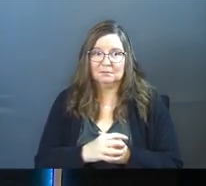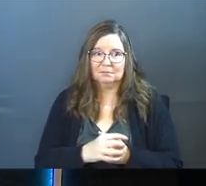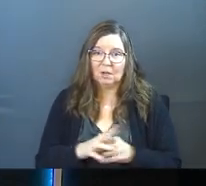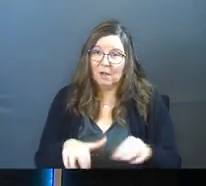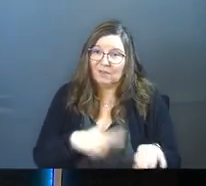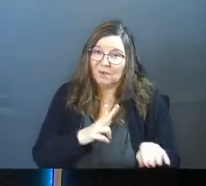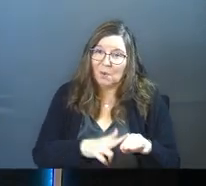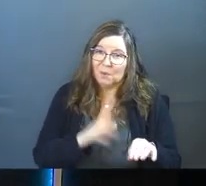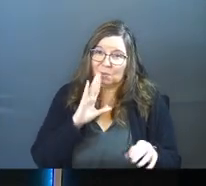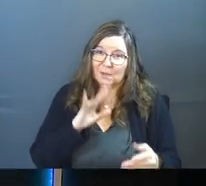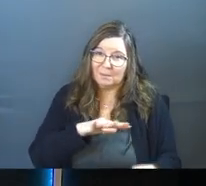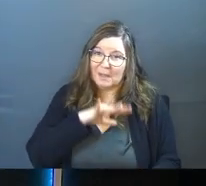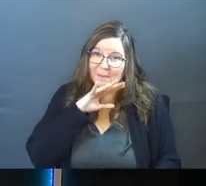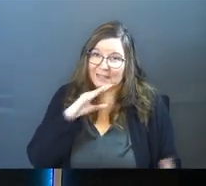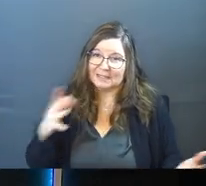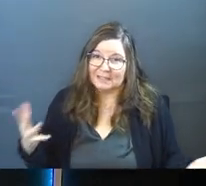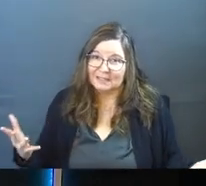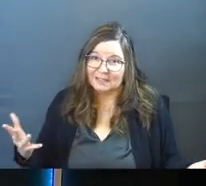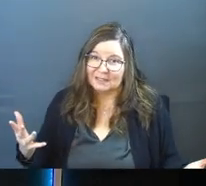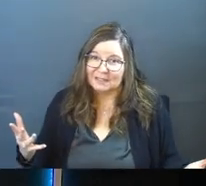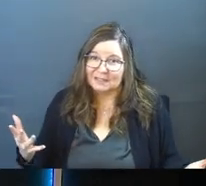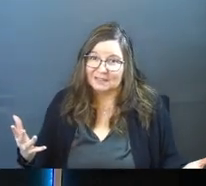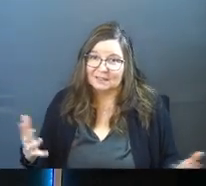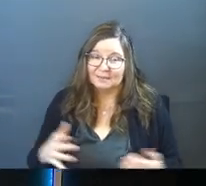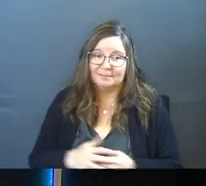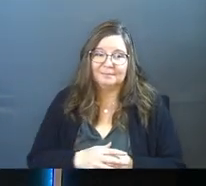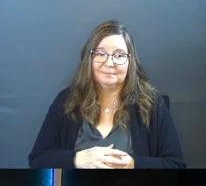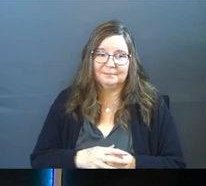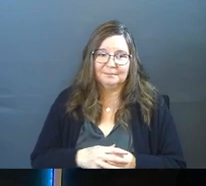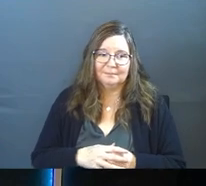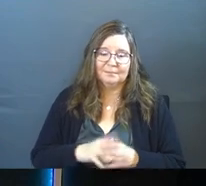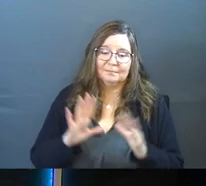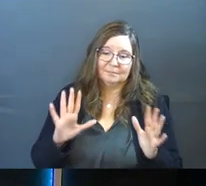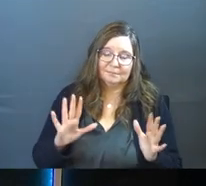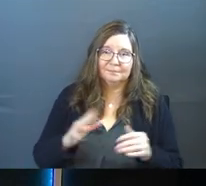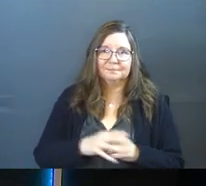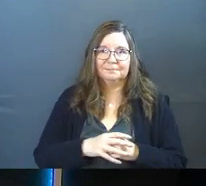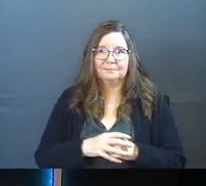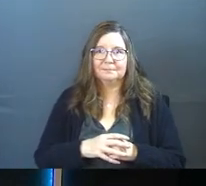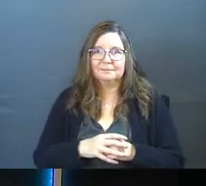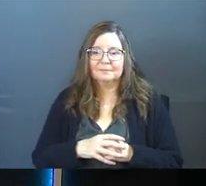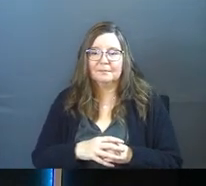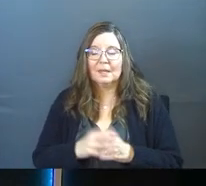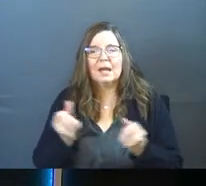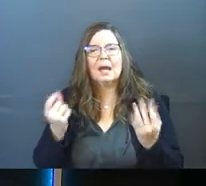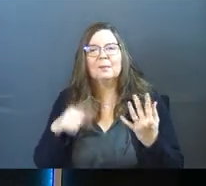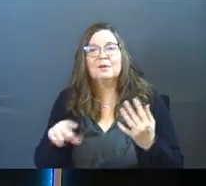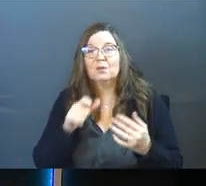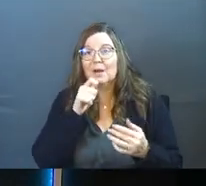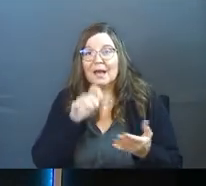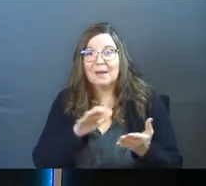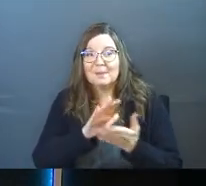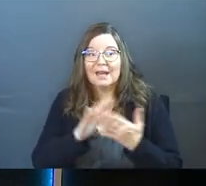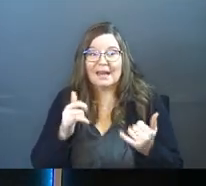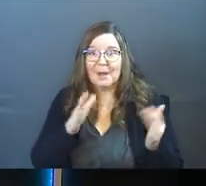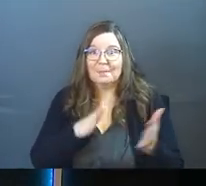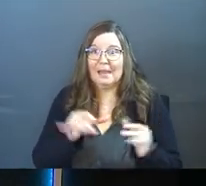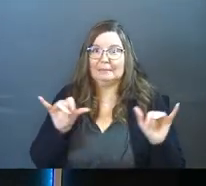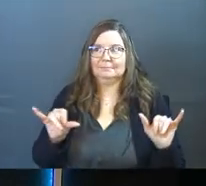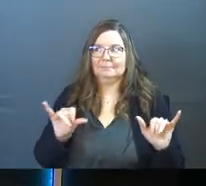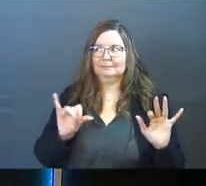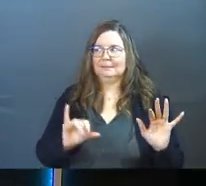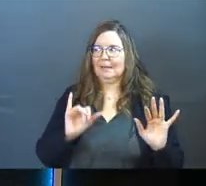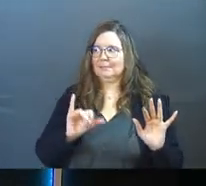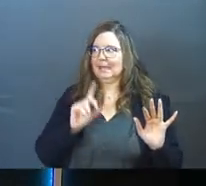Of course it's going to be messy. So I hope you all are encouraged so far, right? How many of you are not married and now plan to stay that